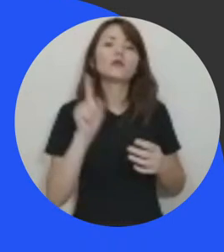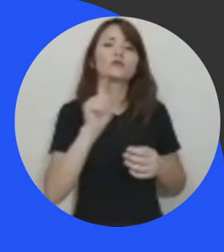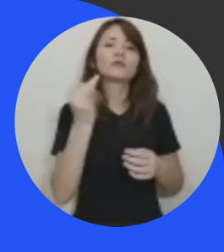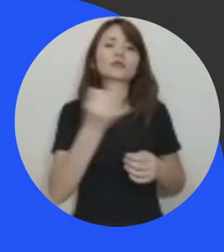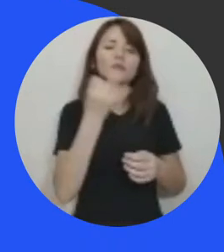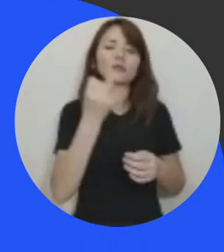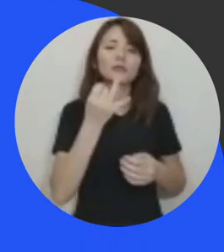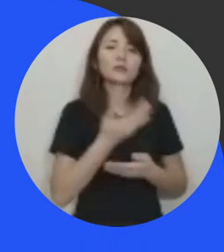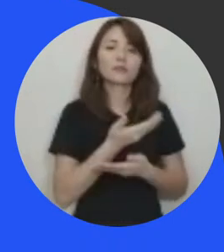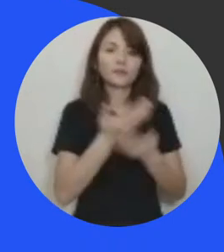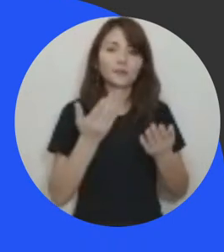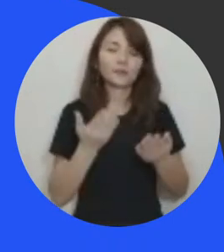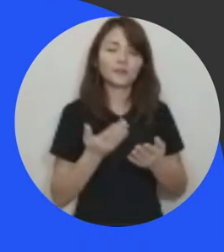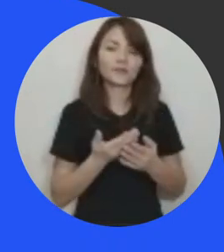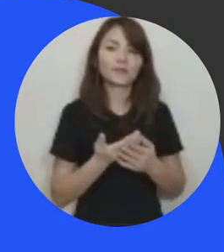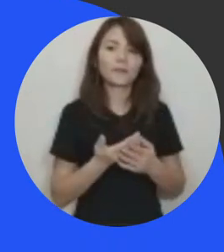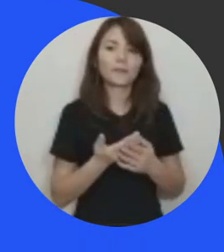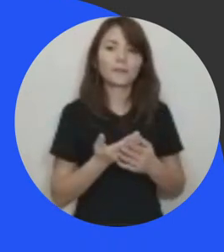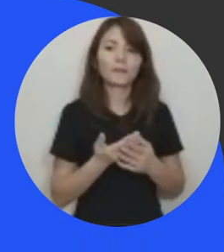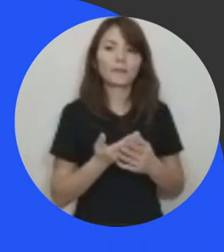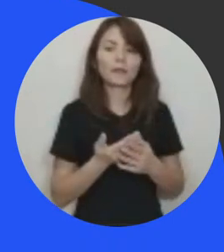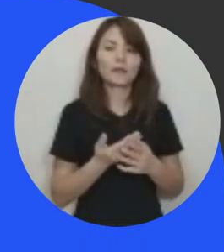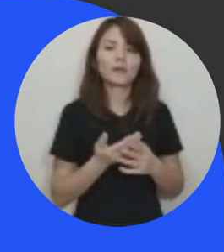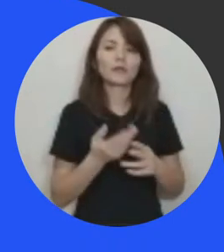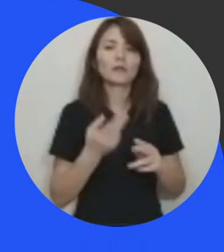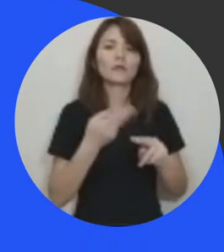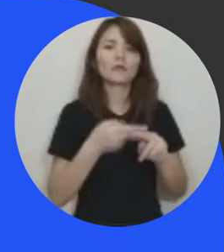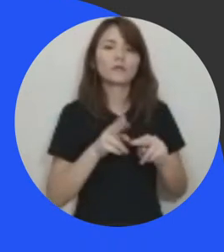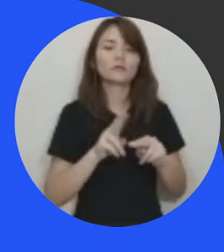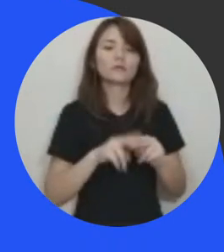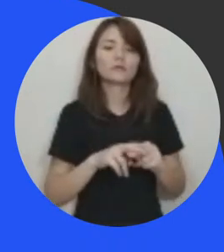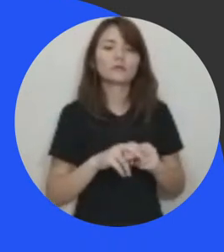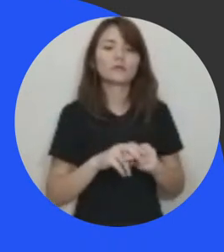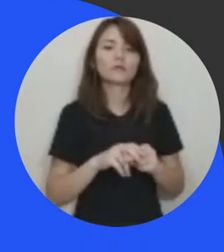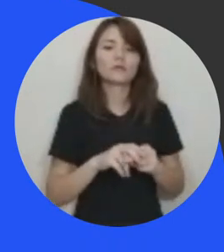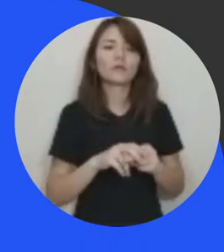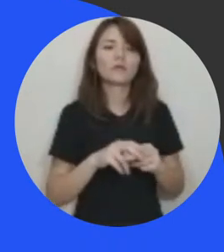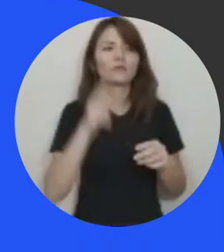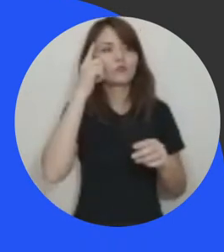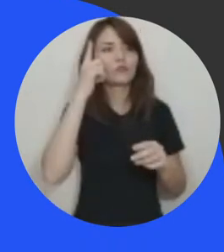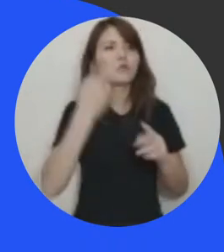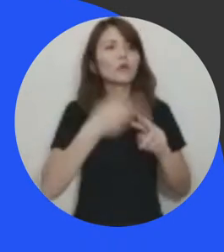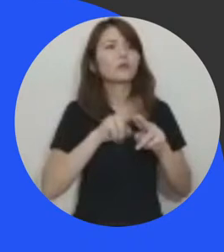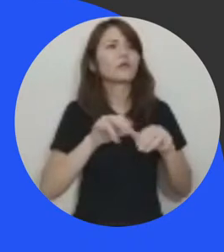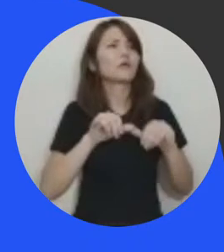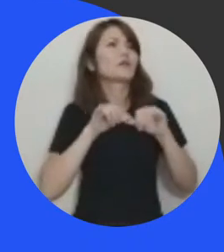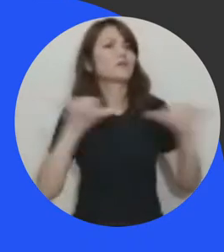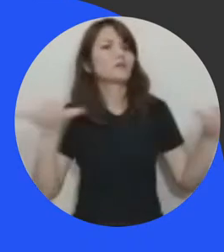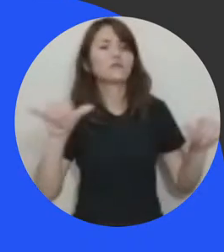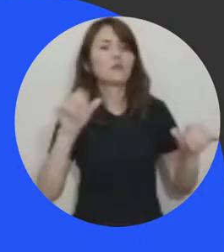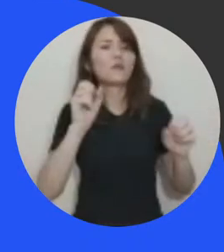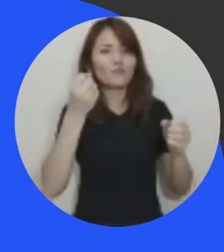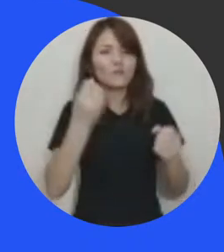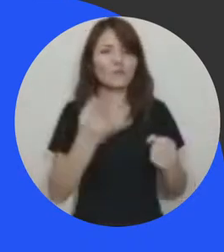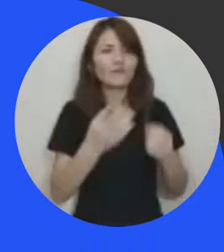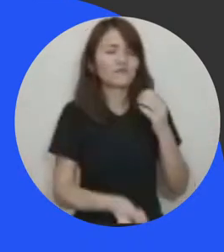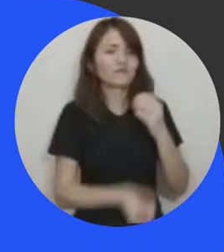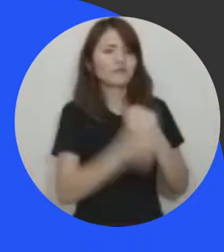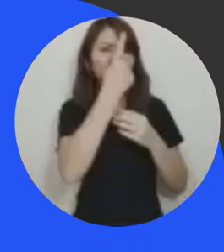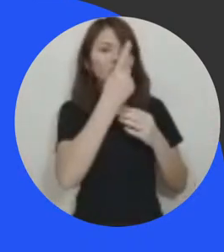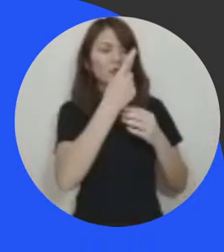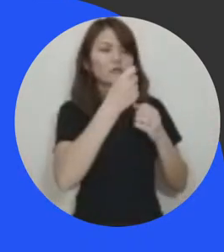widespread community transmission. This is possibly outbreaks that we could be looking at. So these numbers